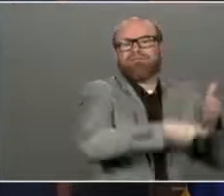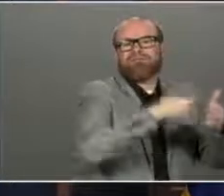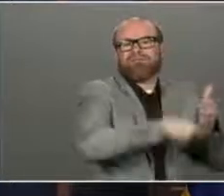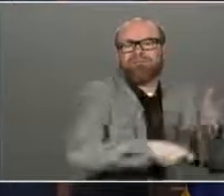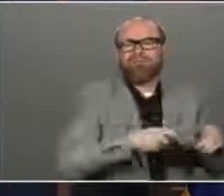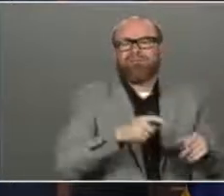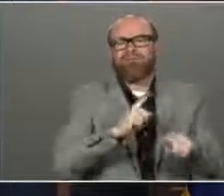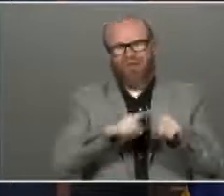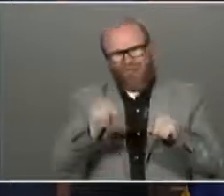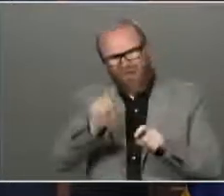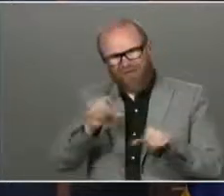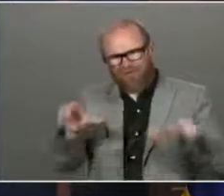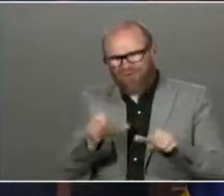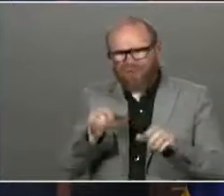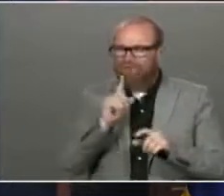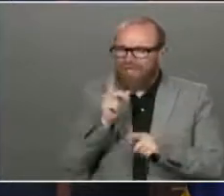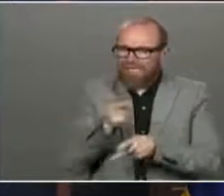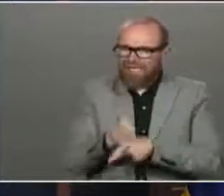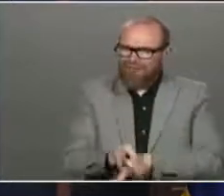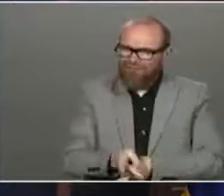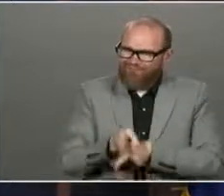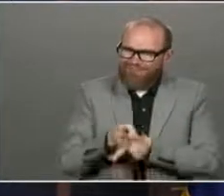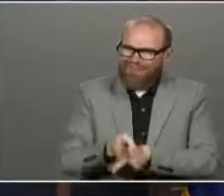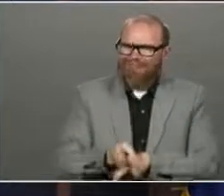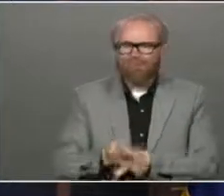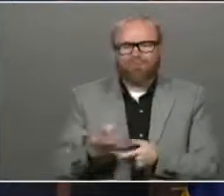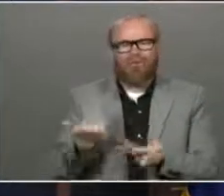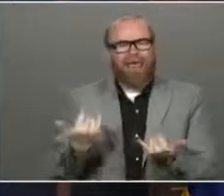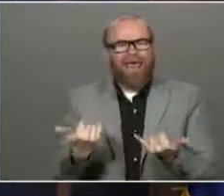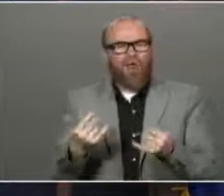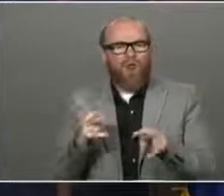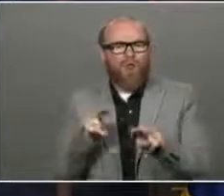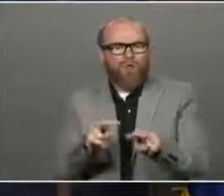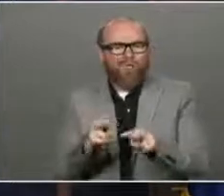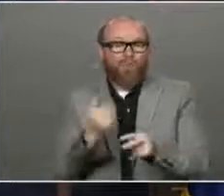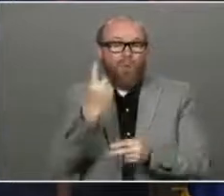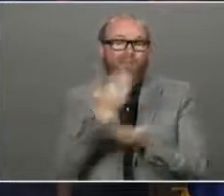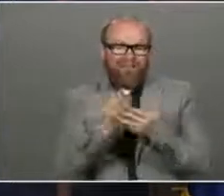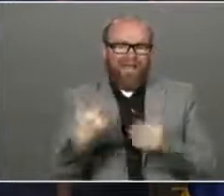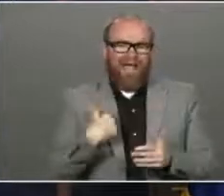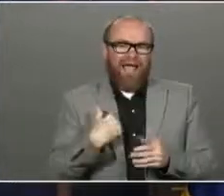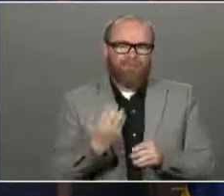so looking at things like, I proposed a